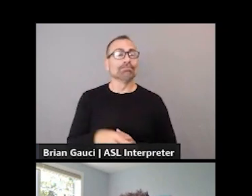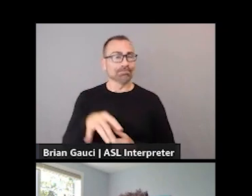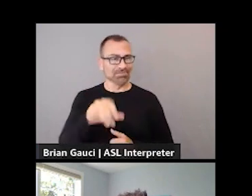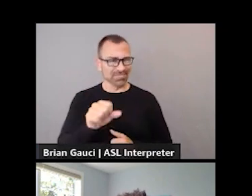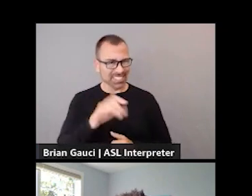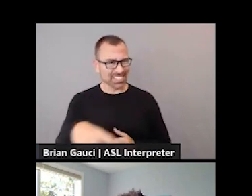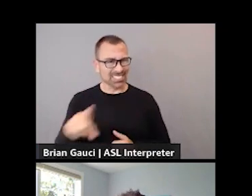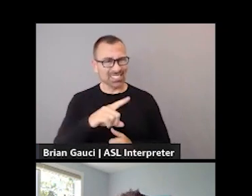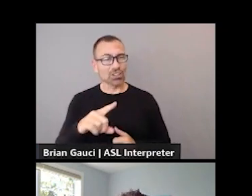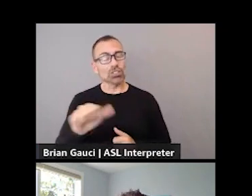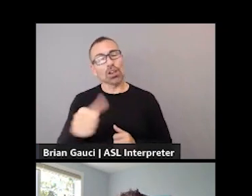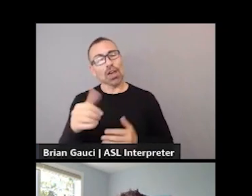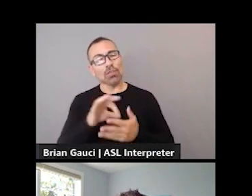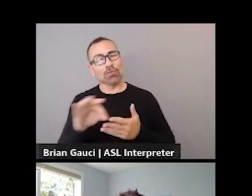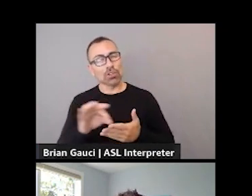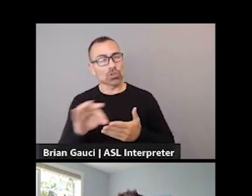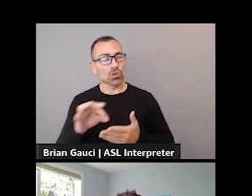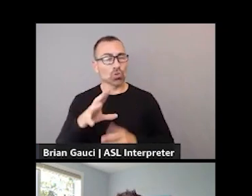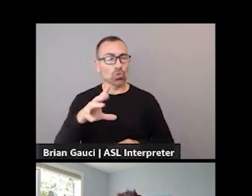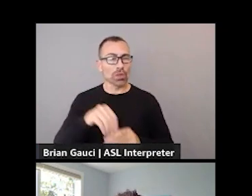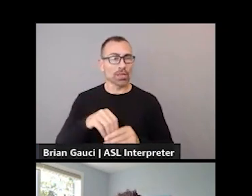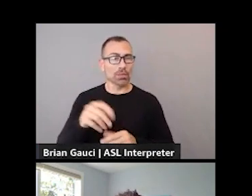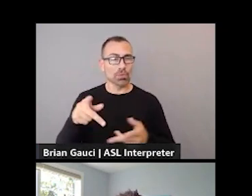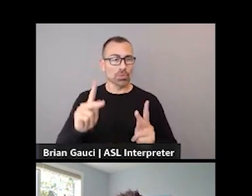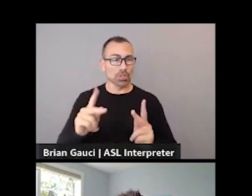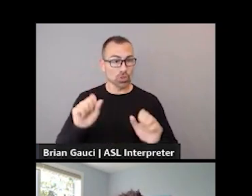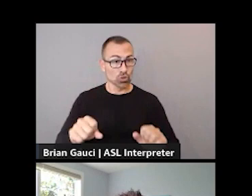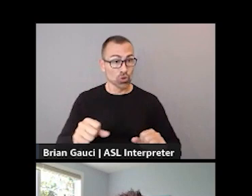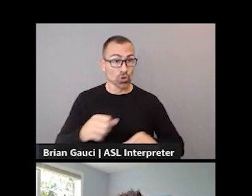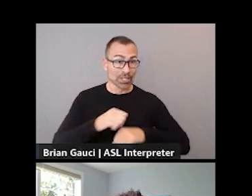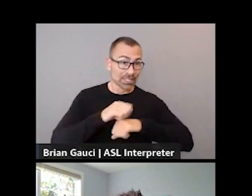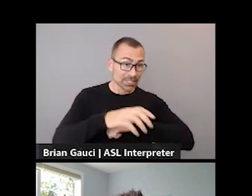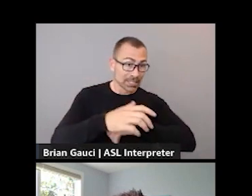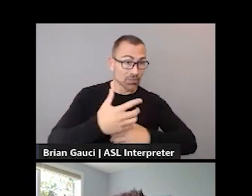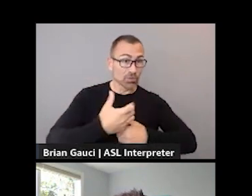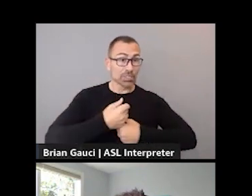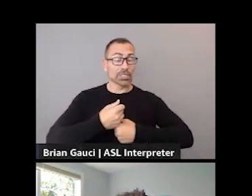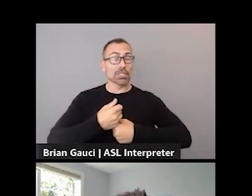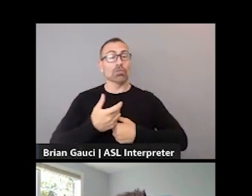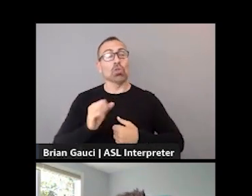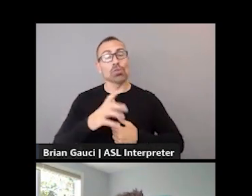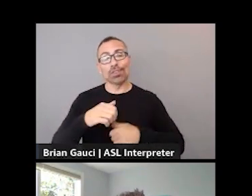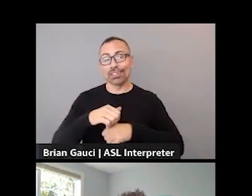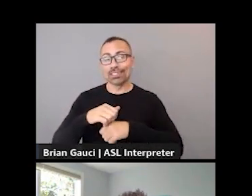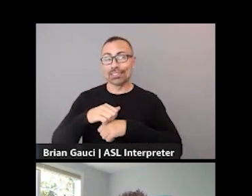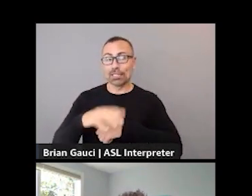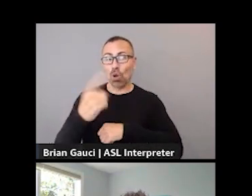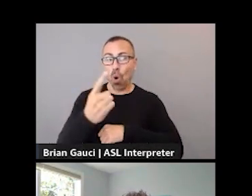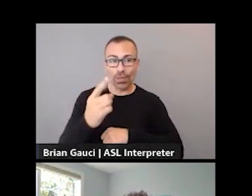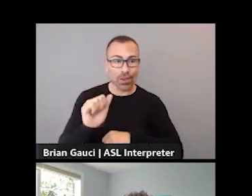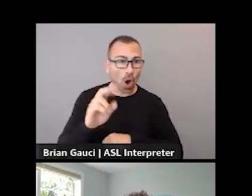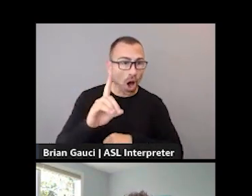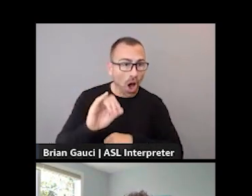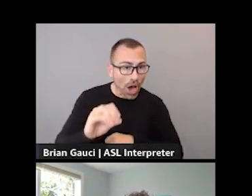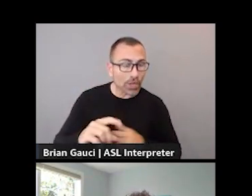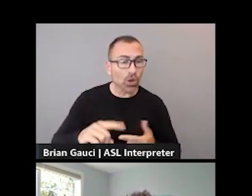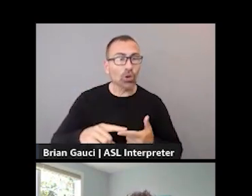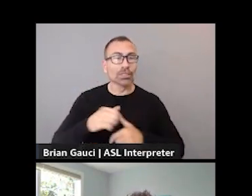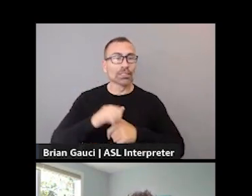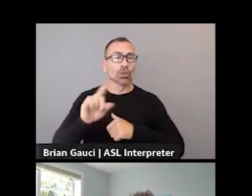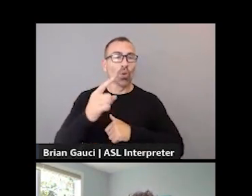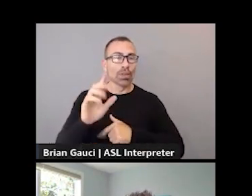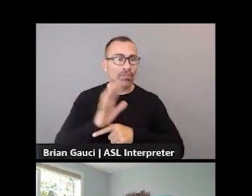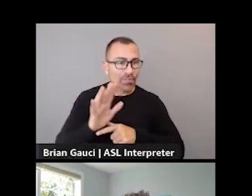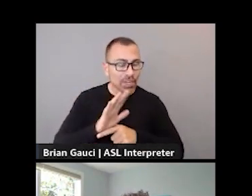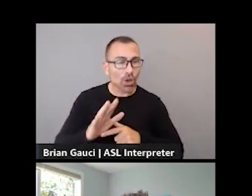you can send or receive media in that context, you can also only send audio, only send video. And so there's a lot of flexibility with what